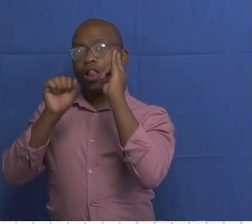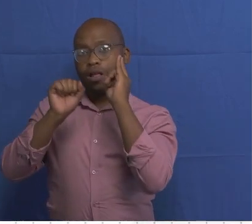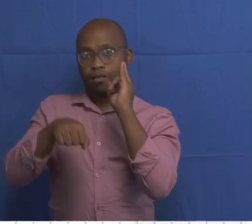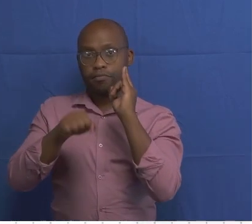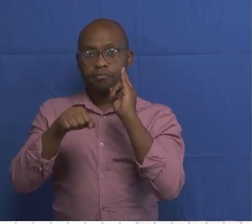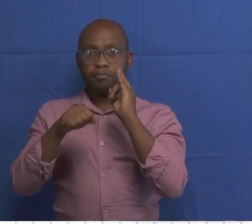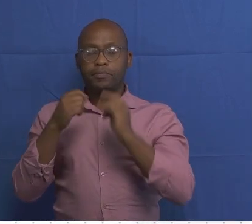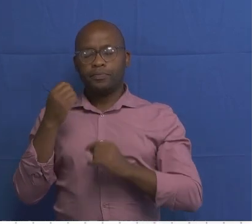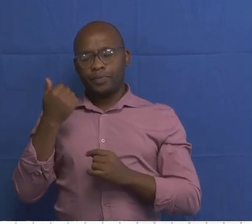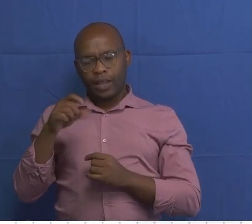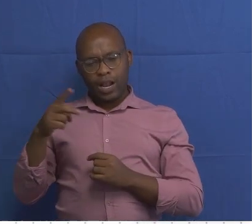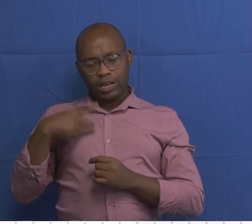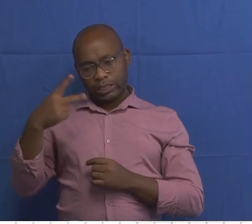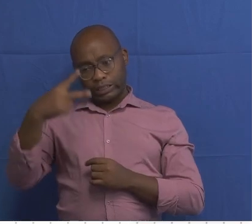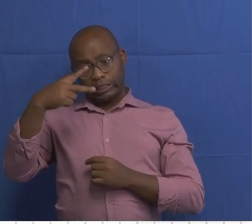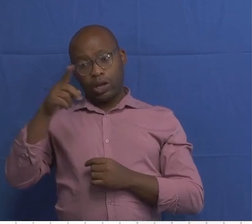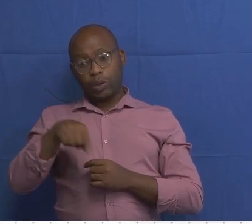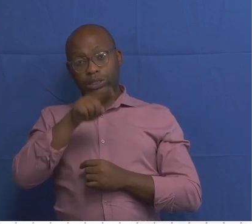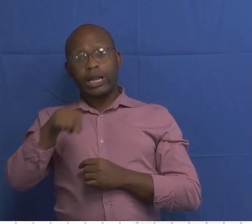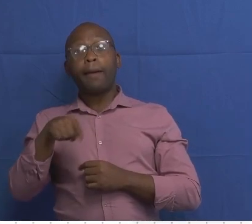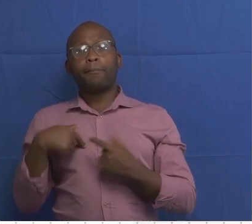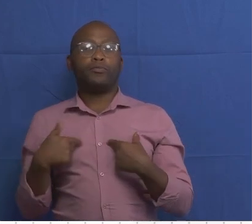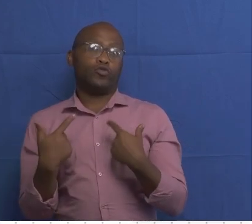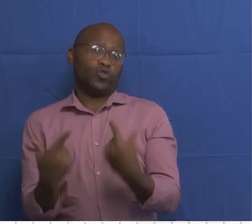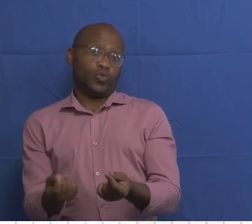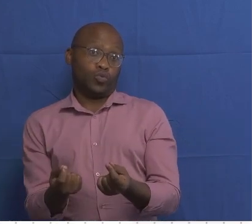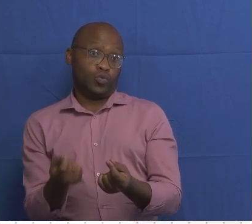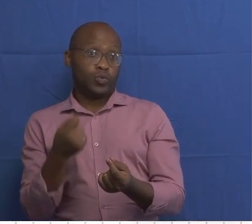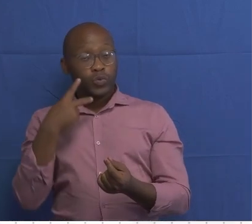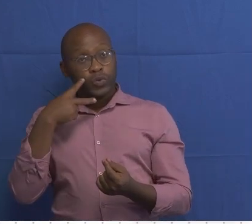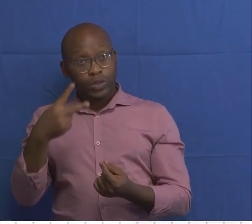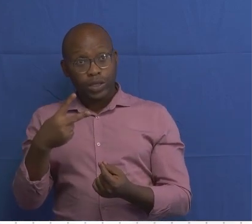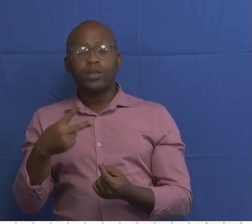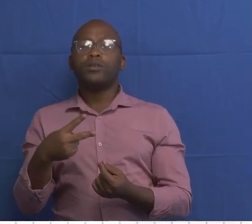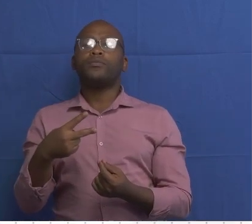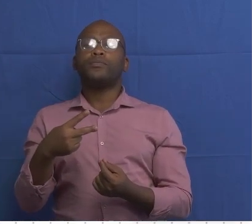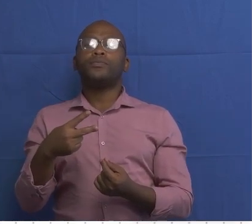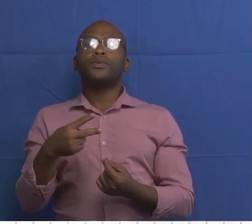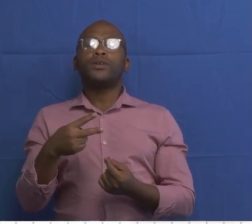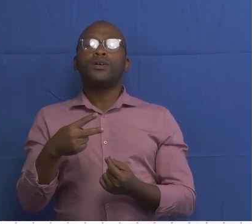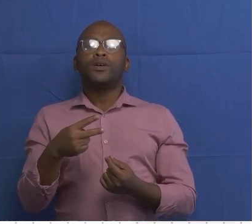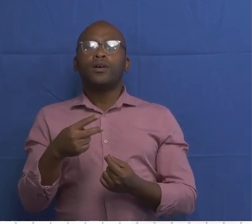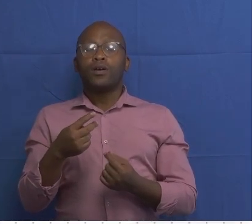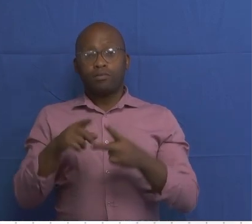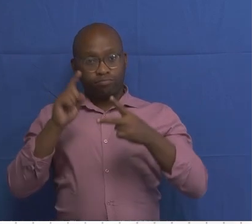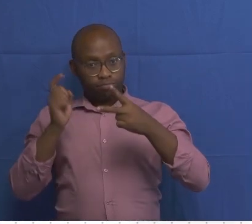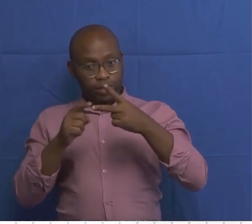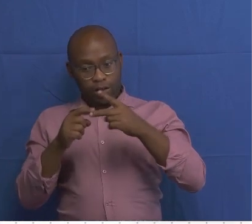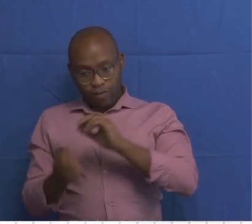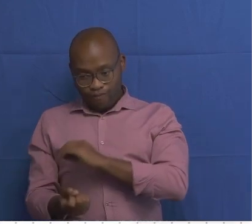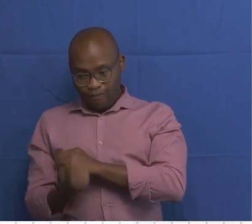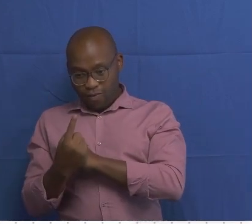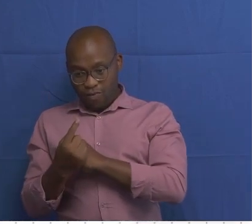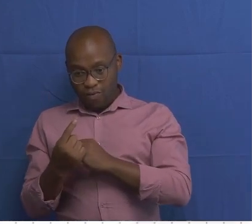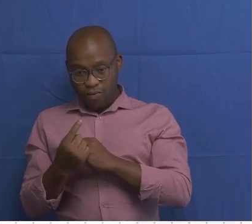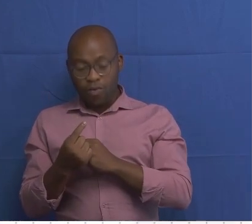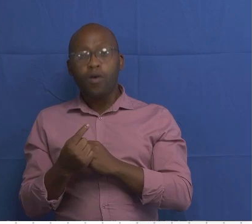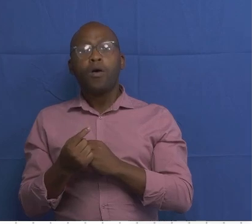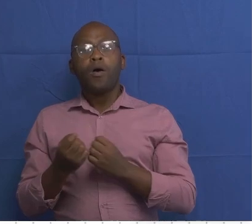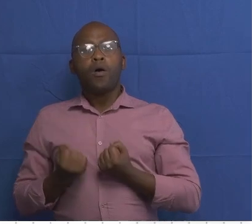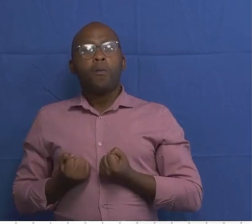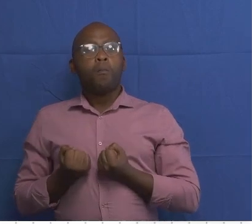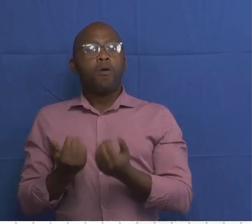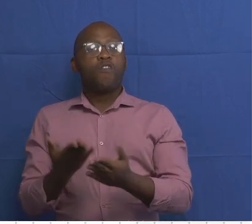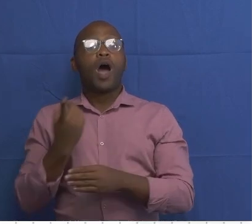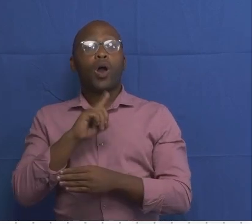he would notice that now the offspring now will give him a mix of tall plants and short plants as well. But the